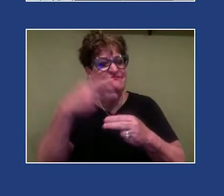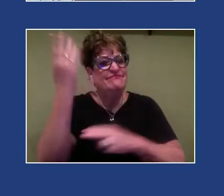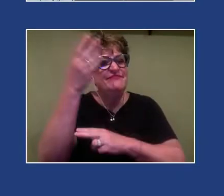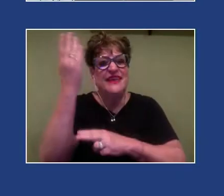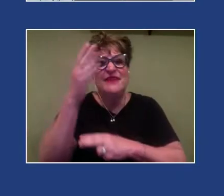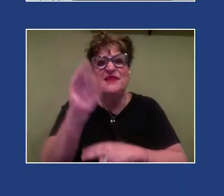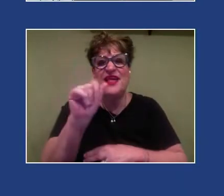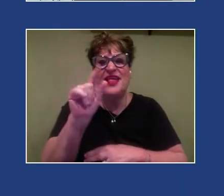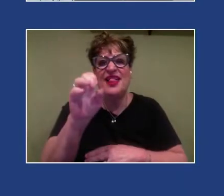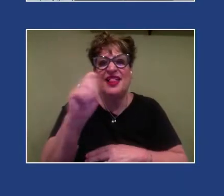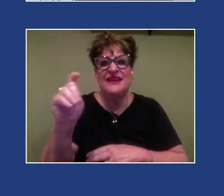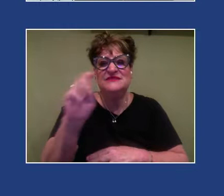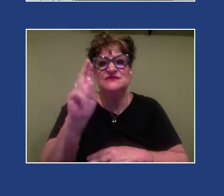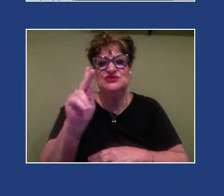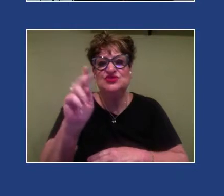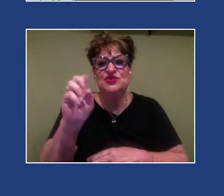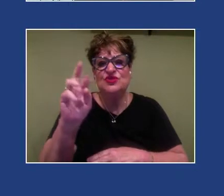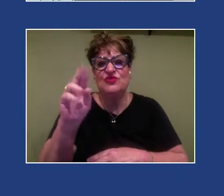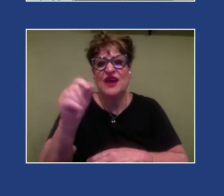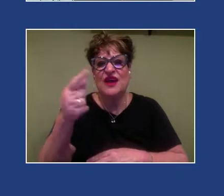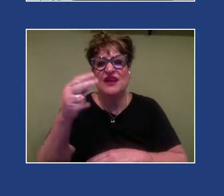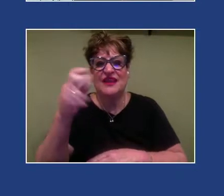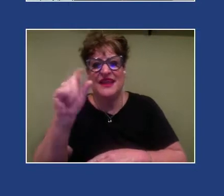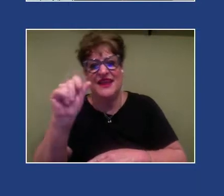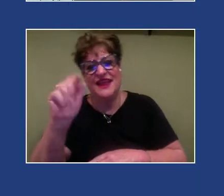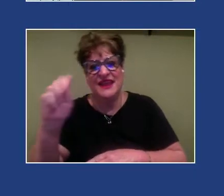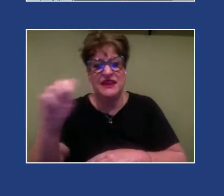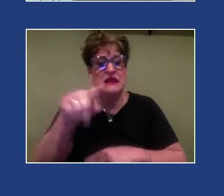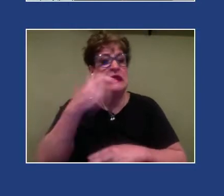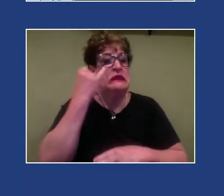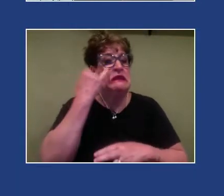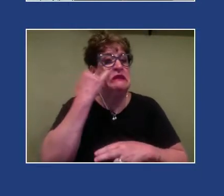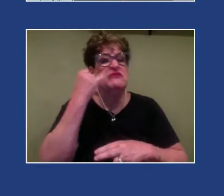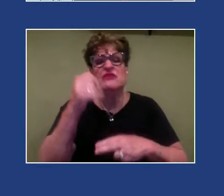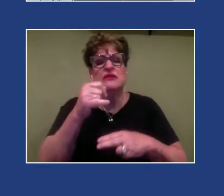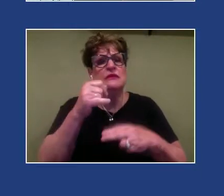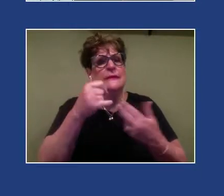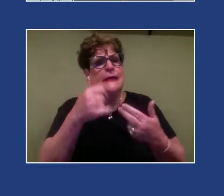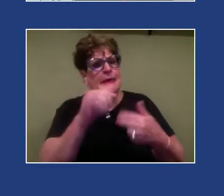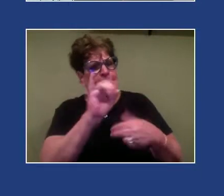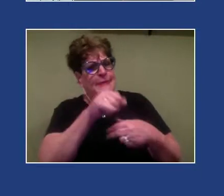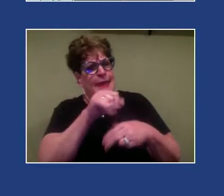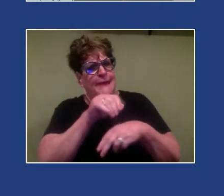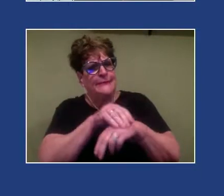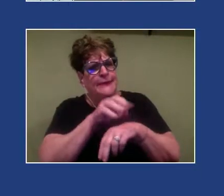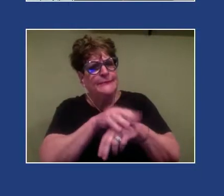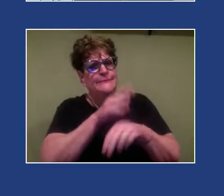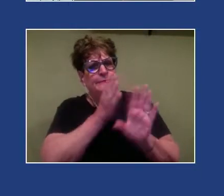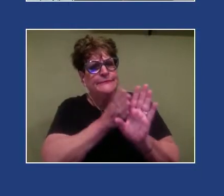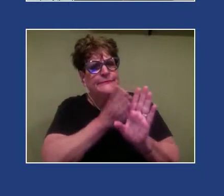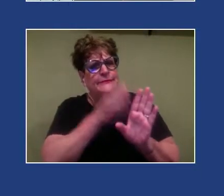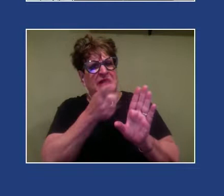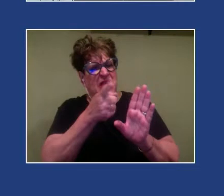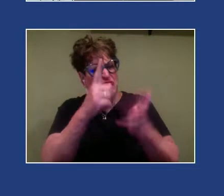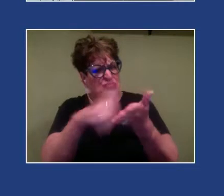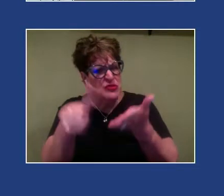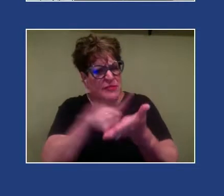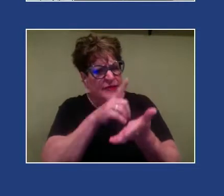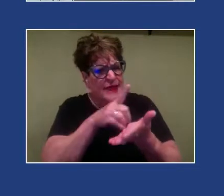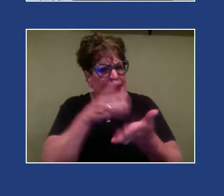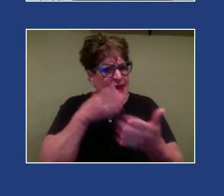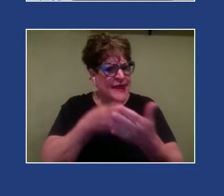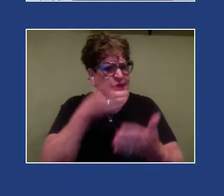experienced discrimination at the hands of a healthcare professional, you may have thought, if only that provider had better training. Dr.